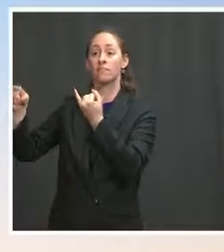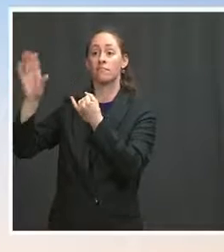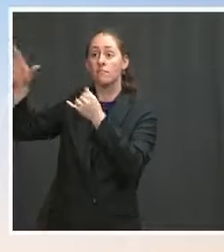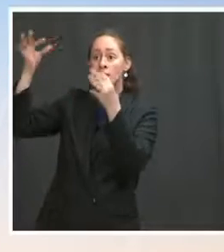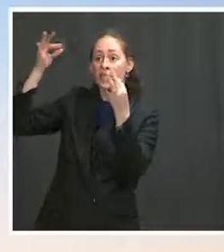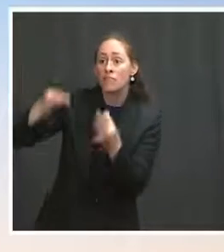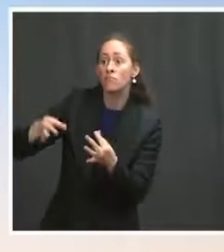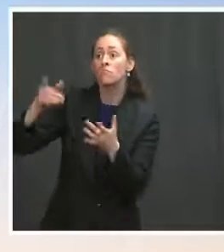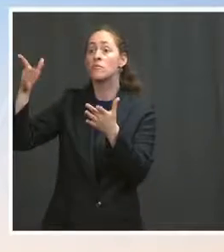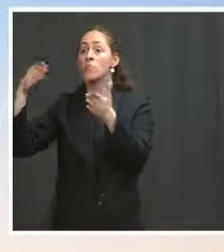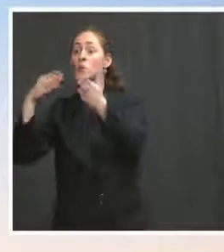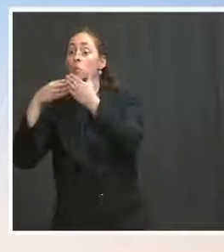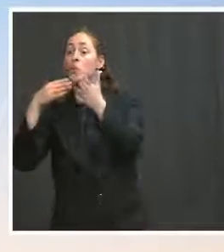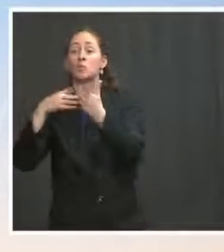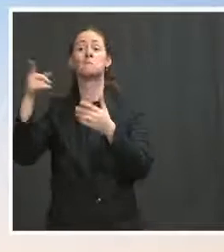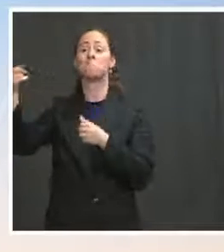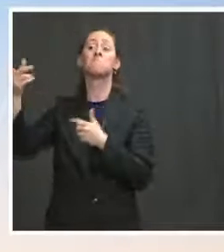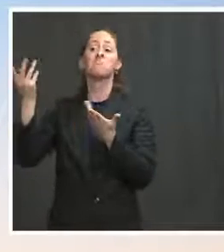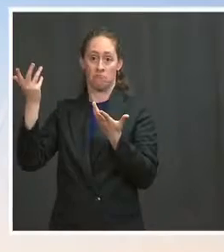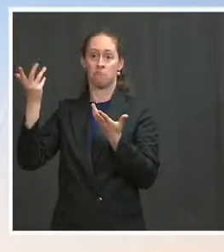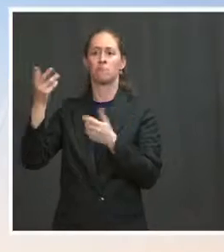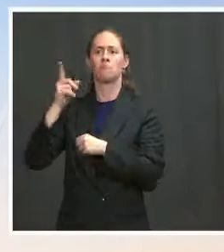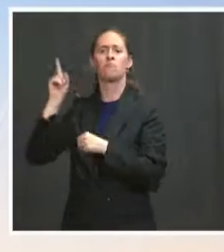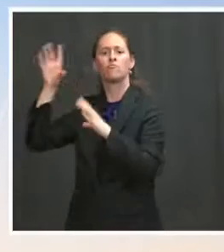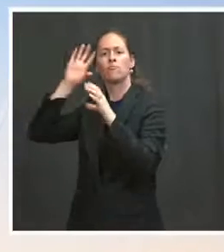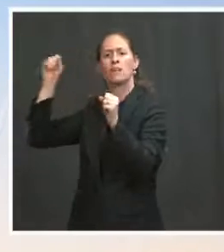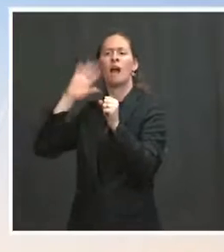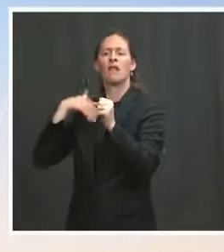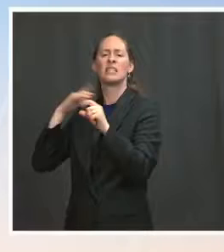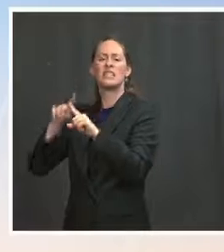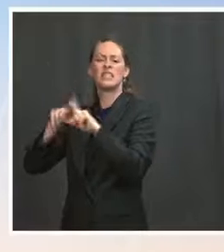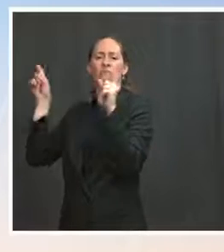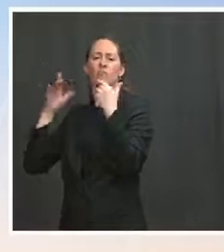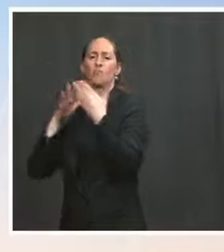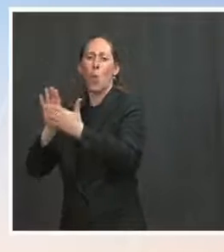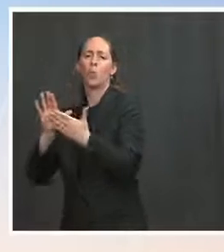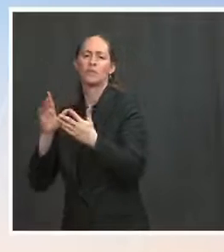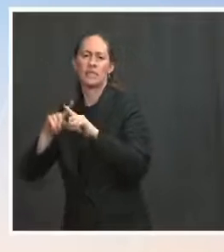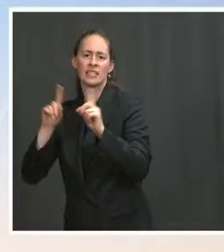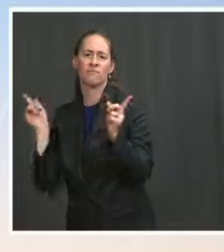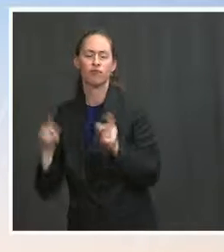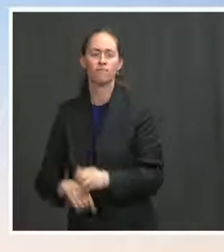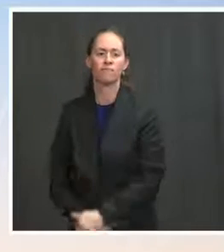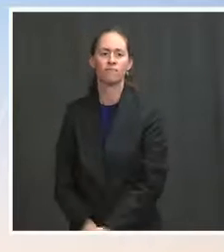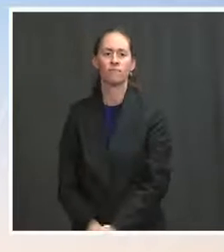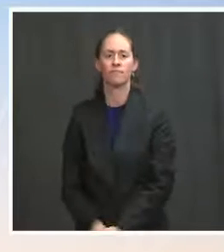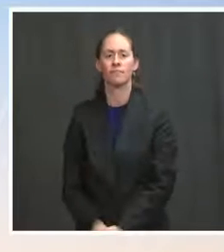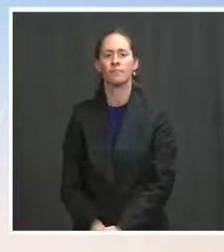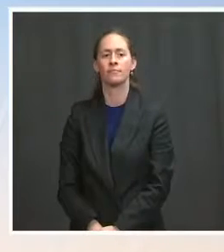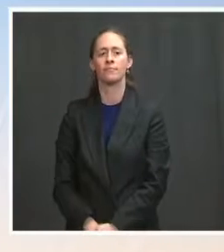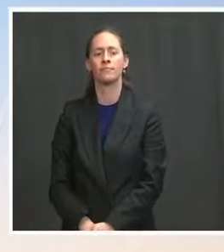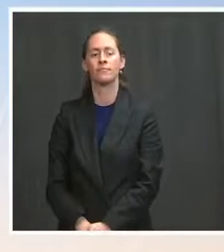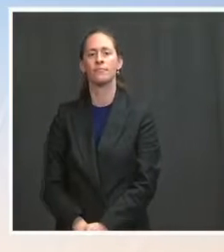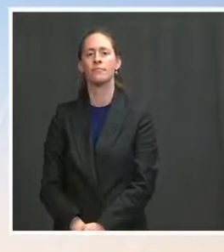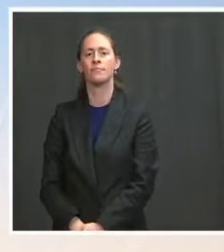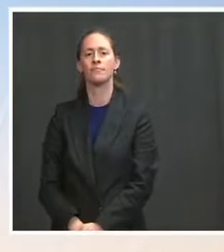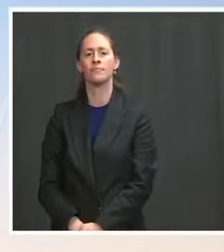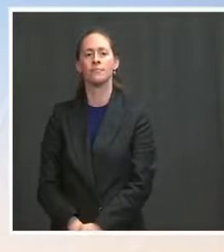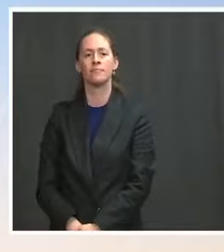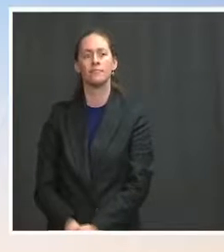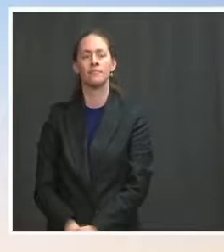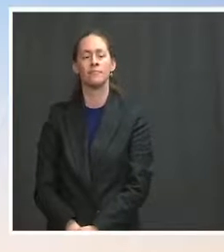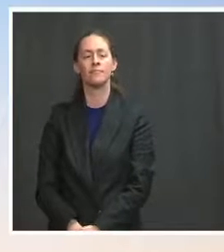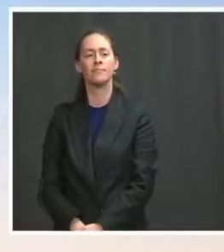ways the president, the vice president, and our administration will be continuing to fight for voting rights. Go ahead right in the middle. Today